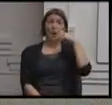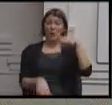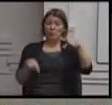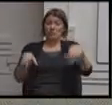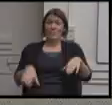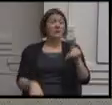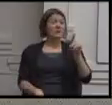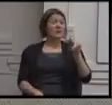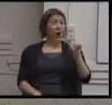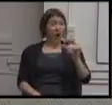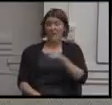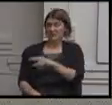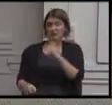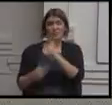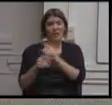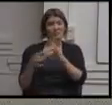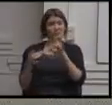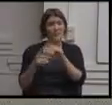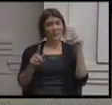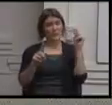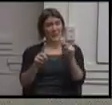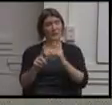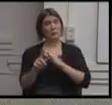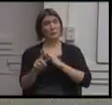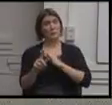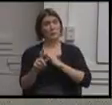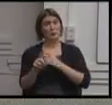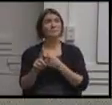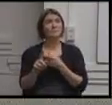Donna articulated the perspective, and